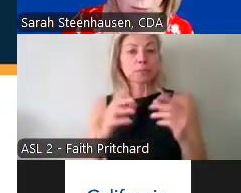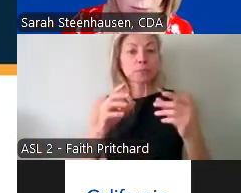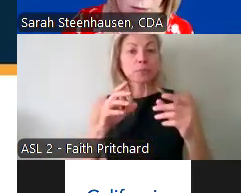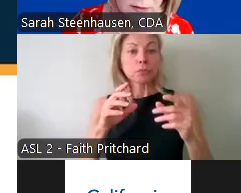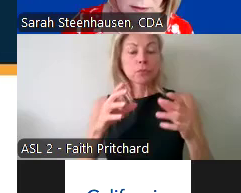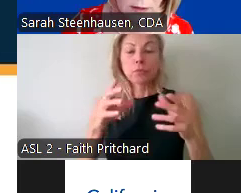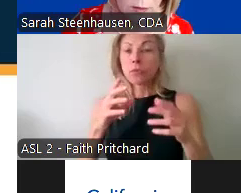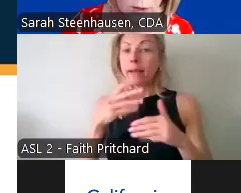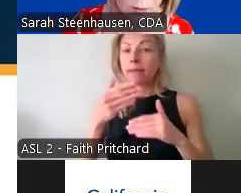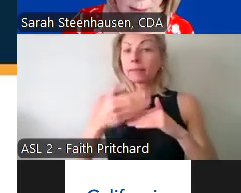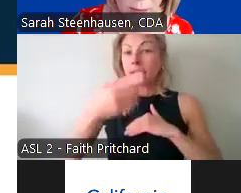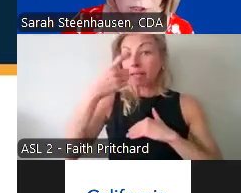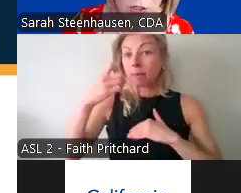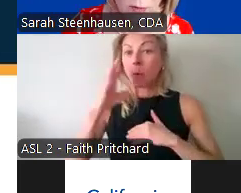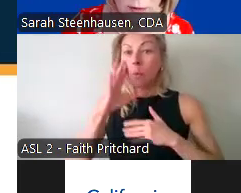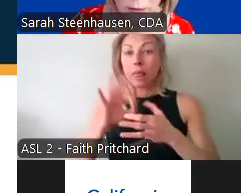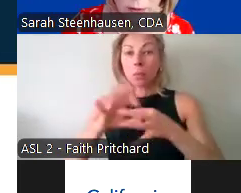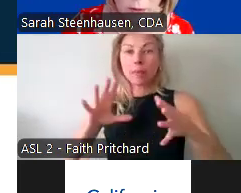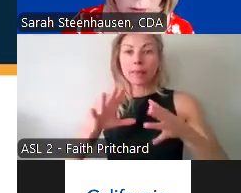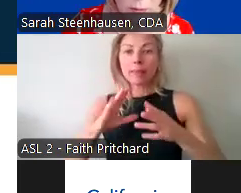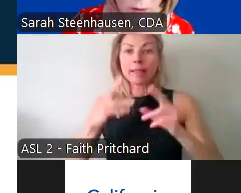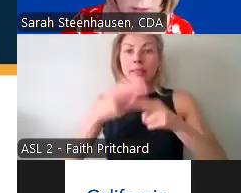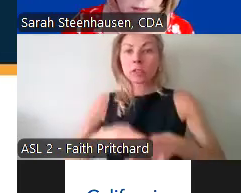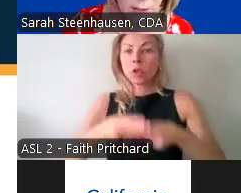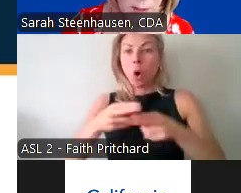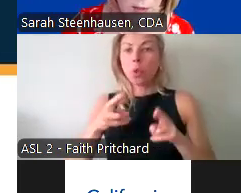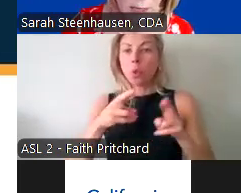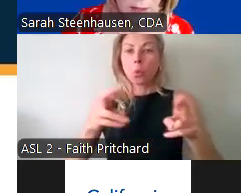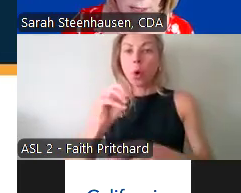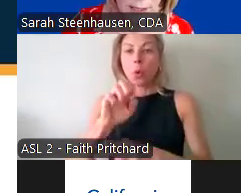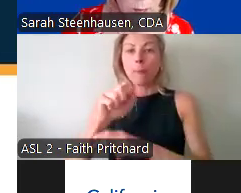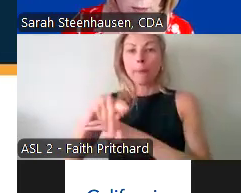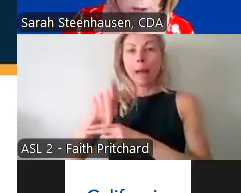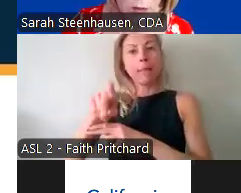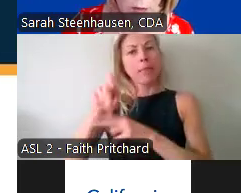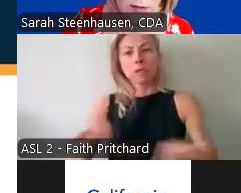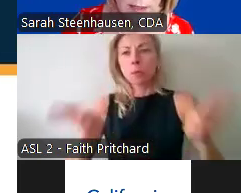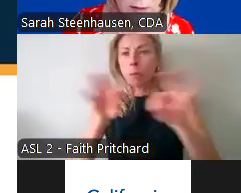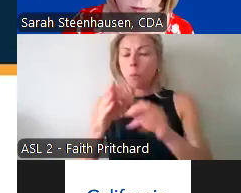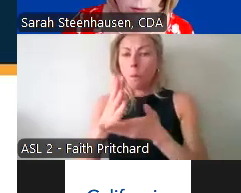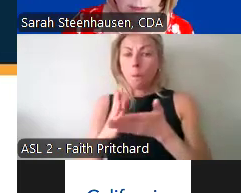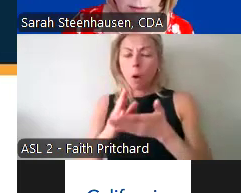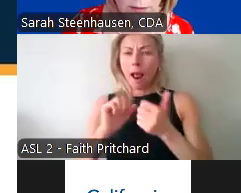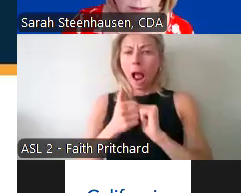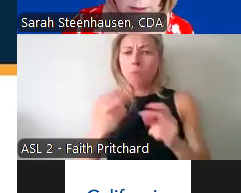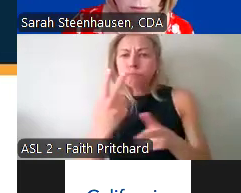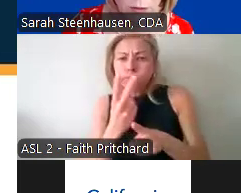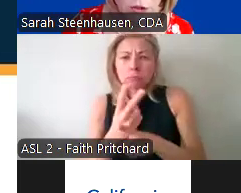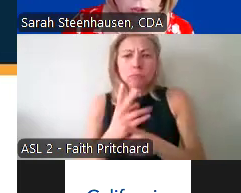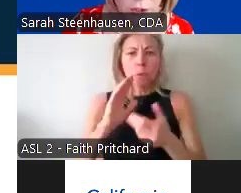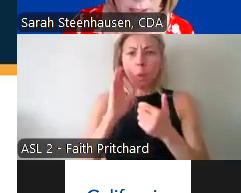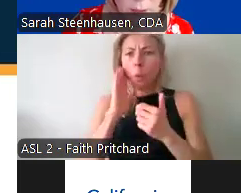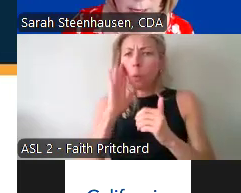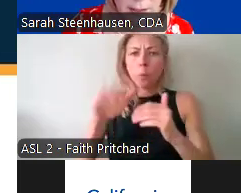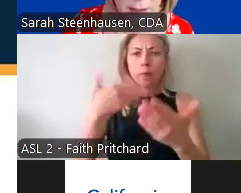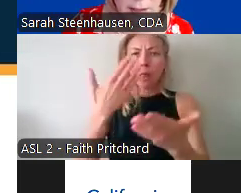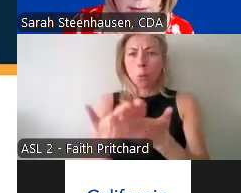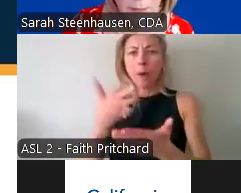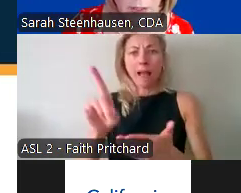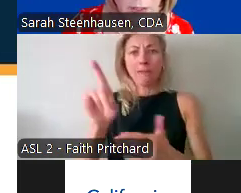we will be releasing the roadmap, which is a really critical component to outline how we are going to get to where we need to be to ensure